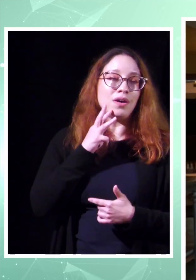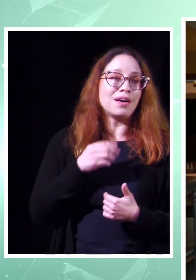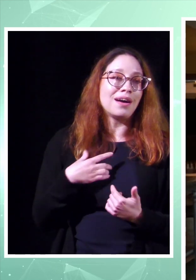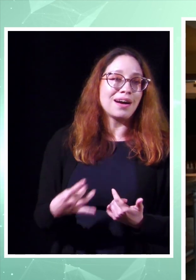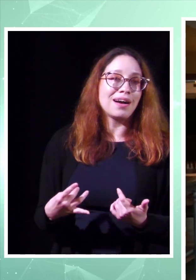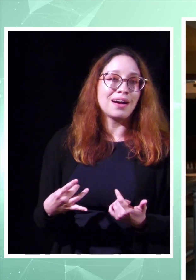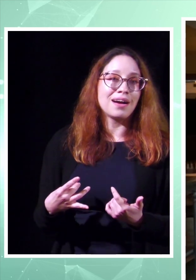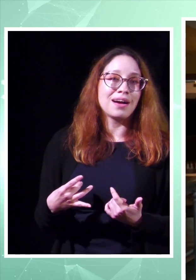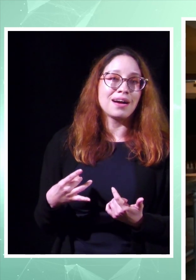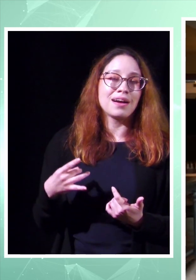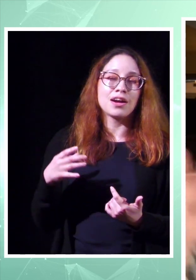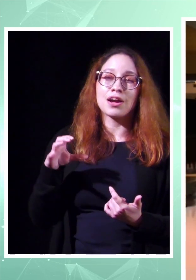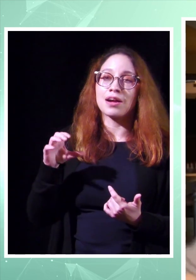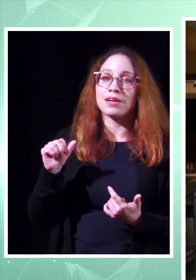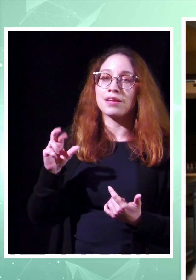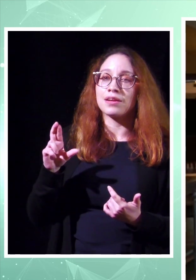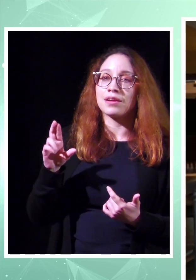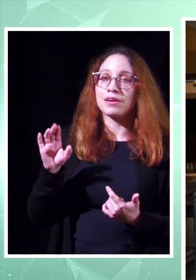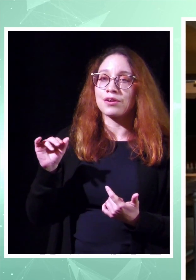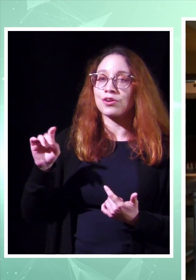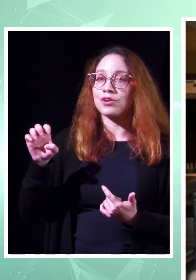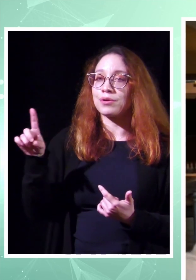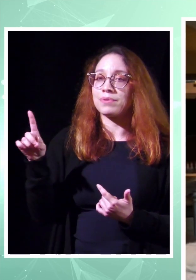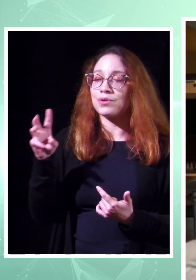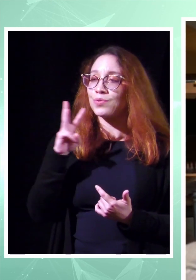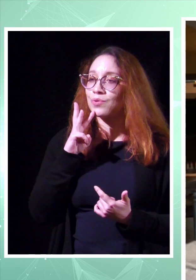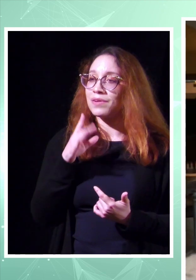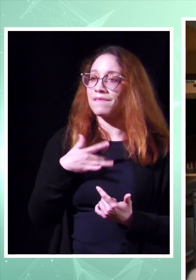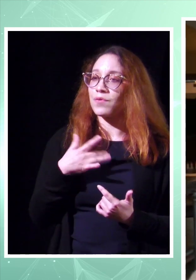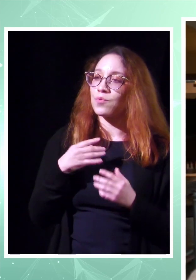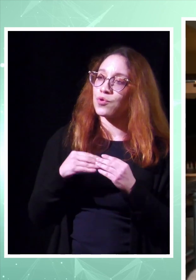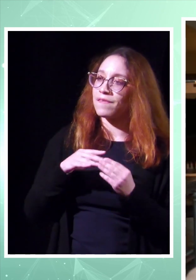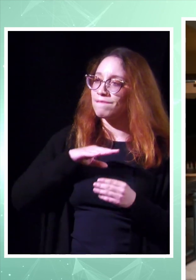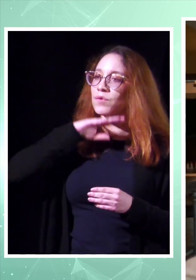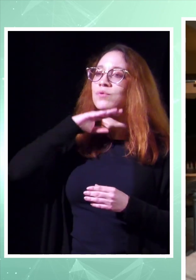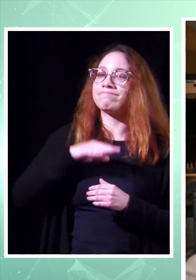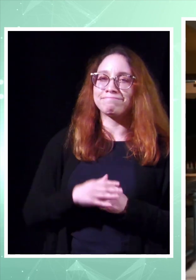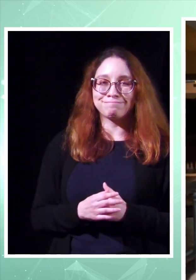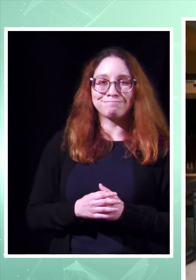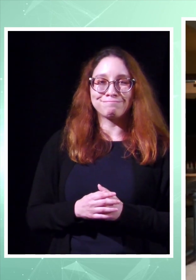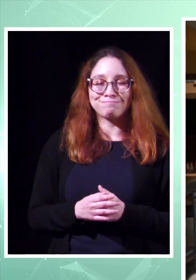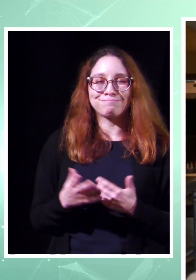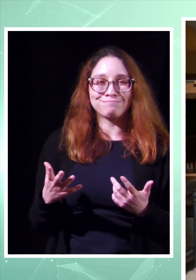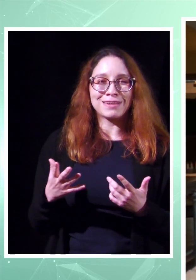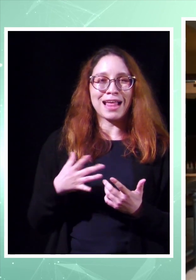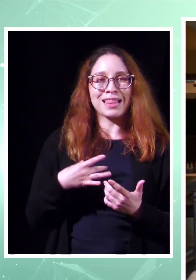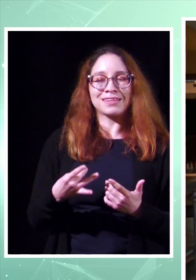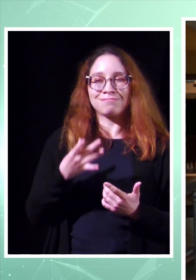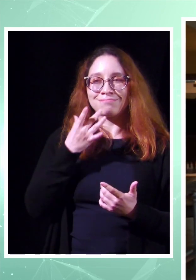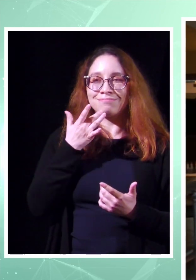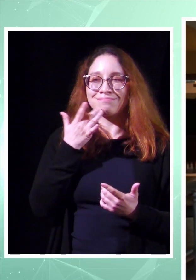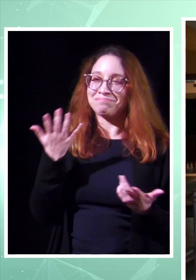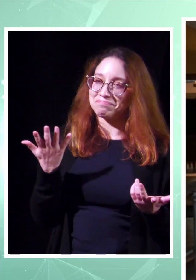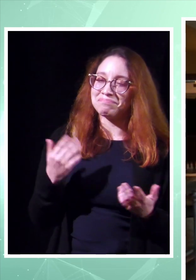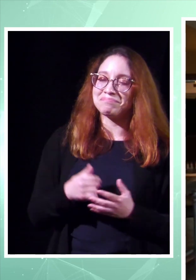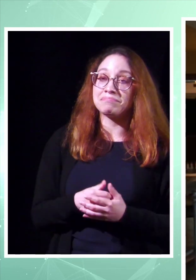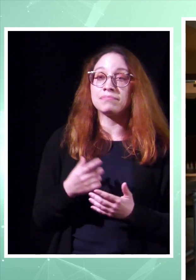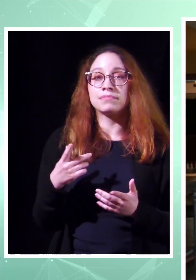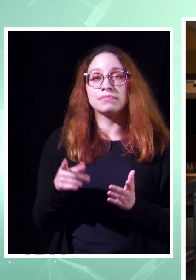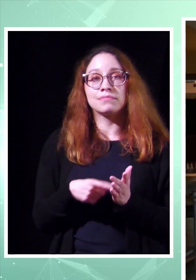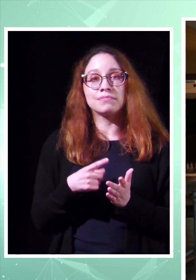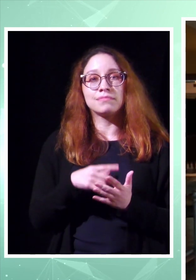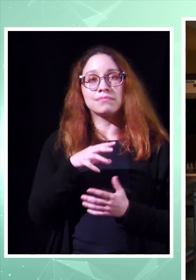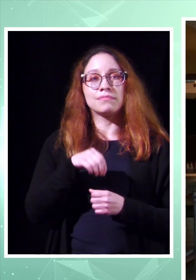I like carbonated water because it makes me feel more full, and I kind of enjoy the taste. You can sometimes